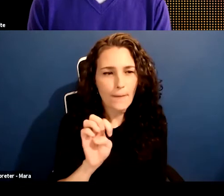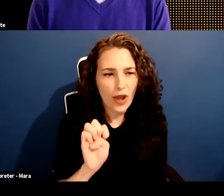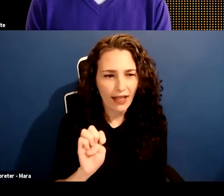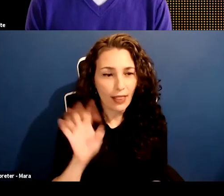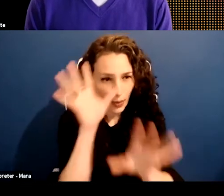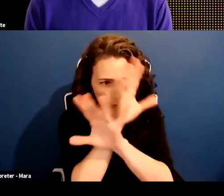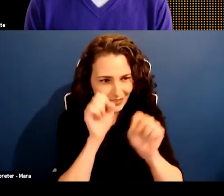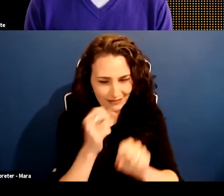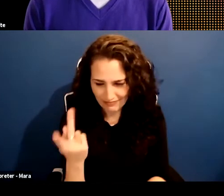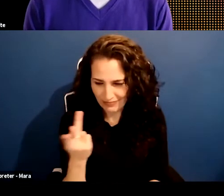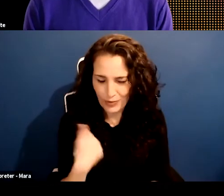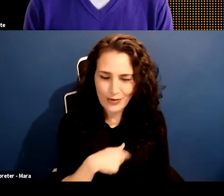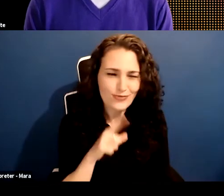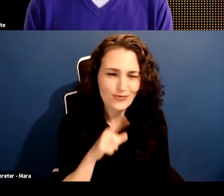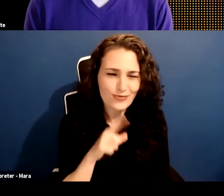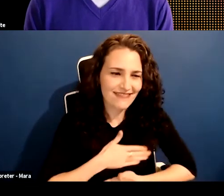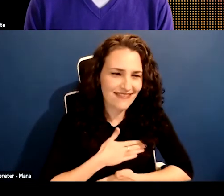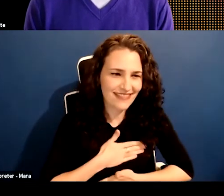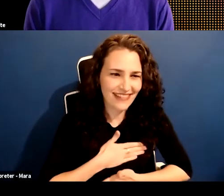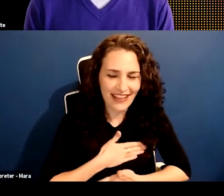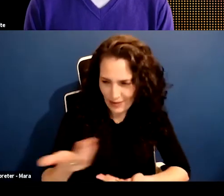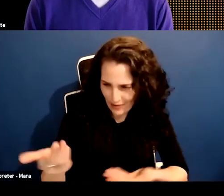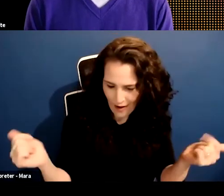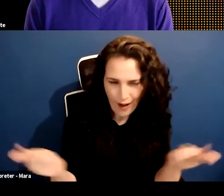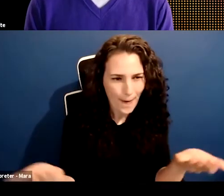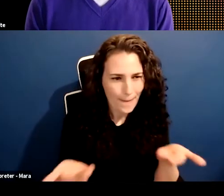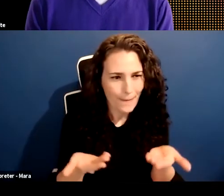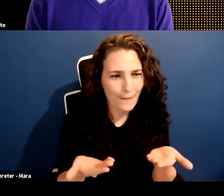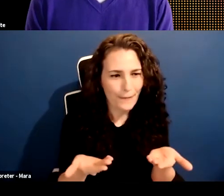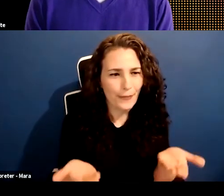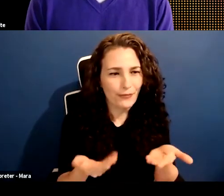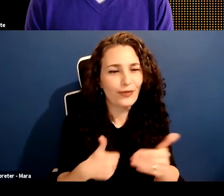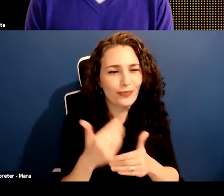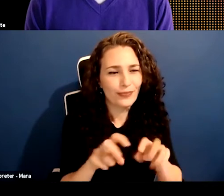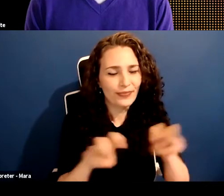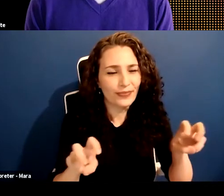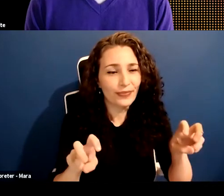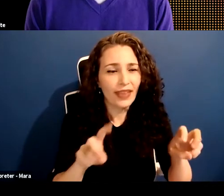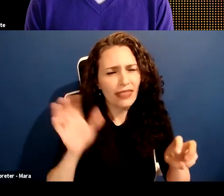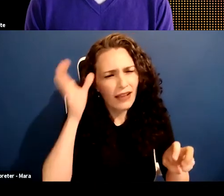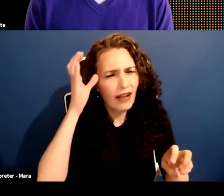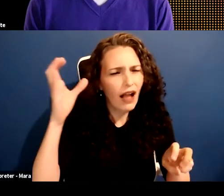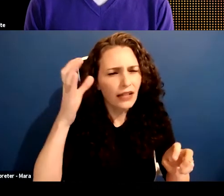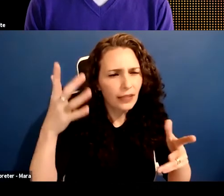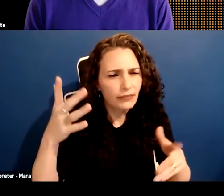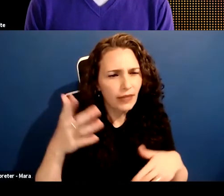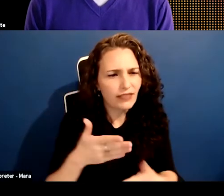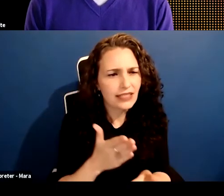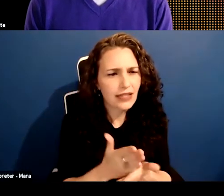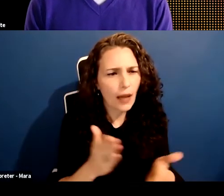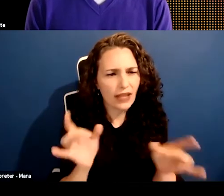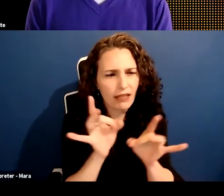I are so pleased to have all of you back for this next panel. The very concept of stopping the hate